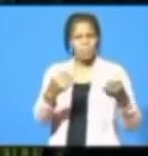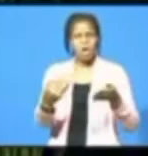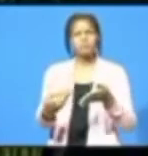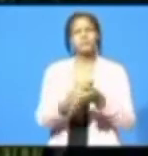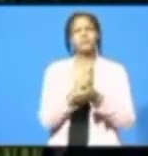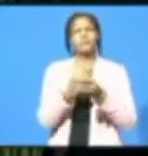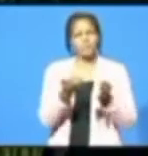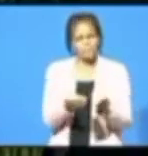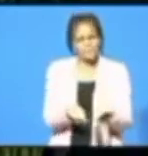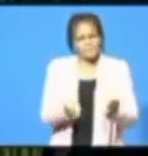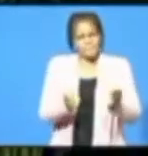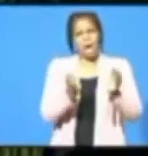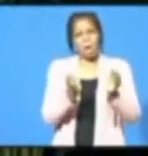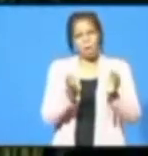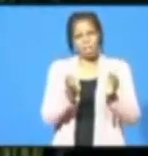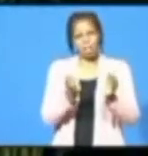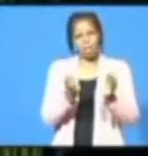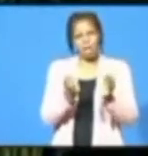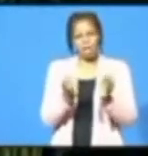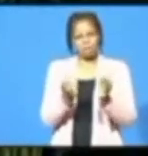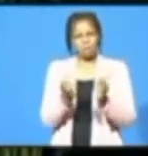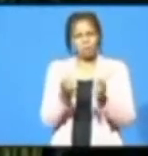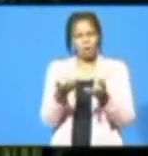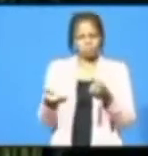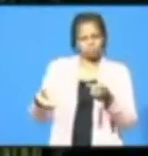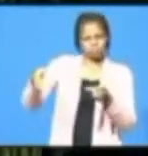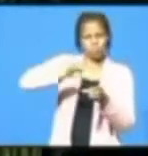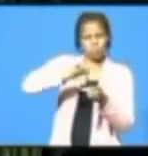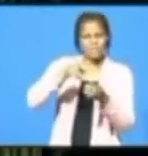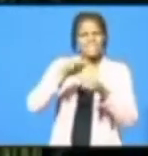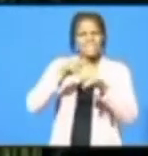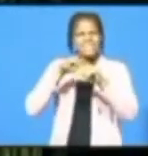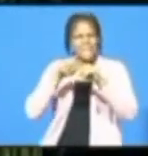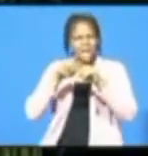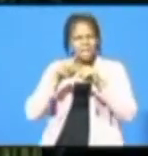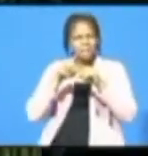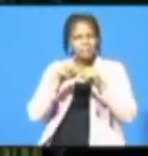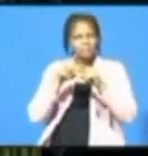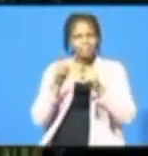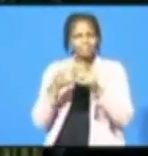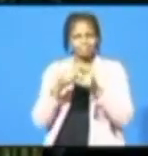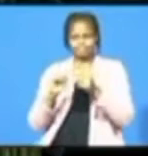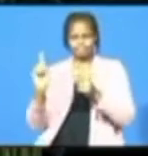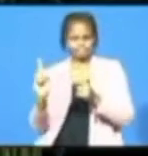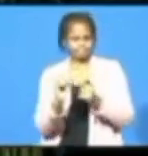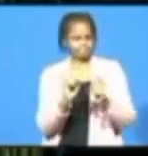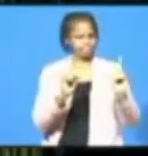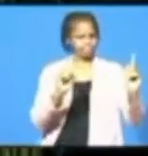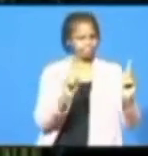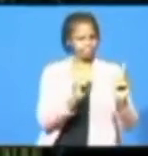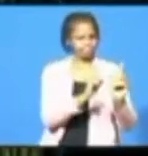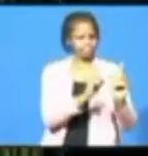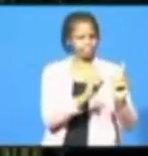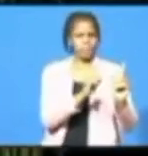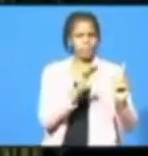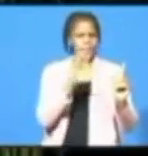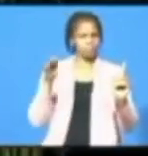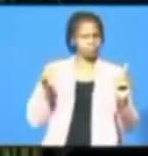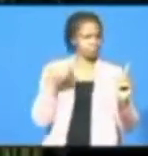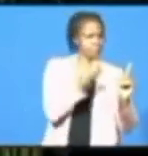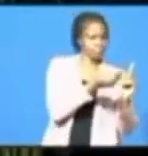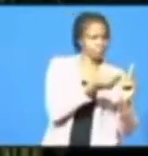So they brought it to him. Then he went out to the source of the